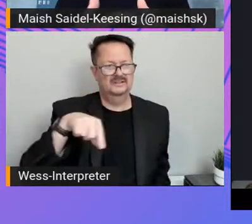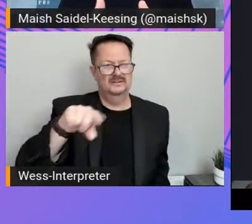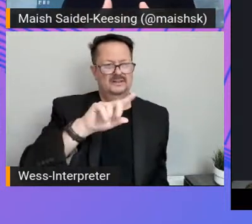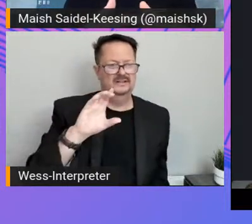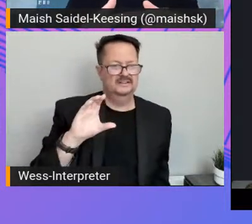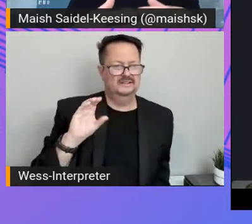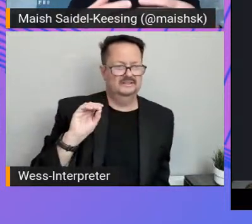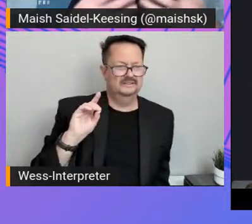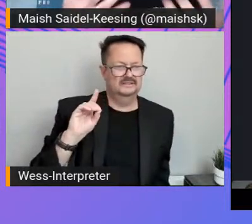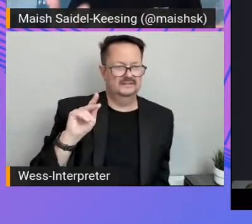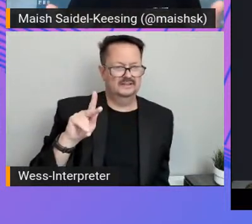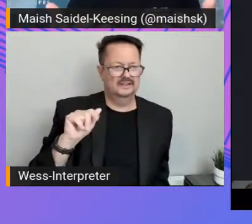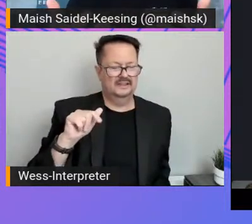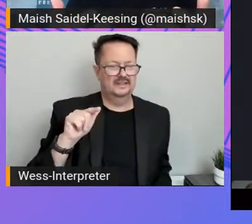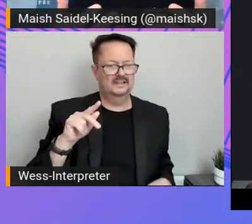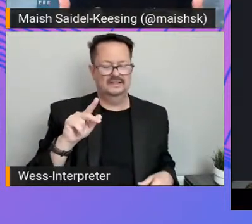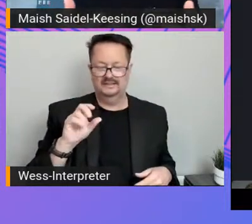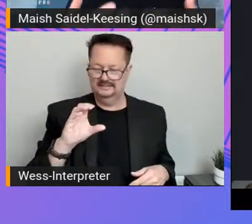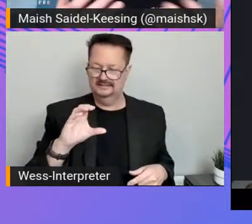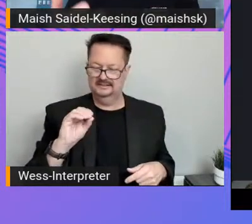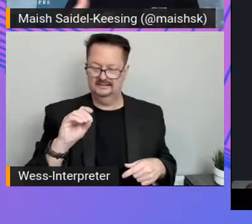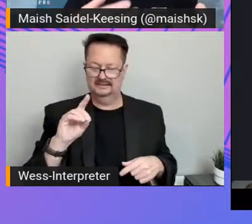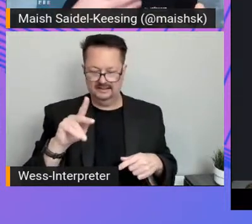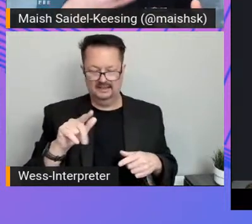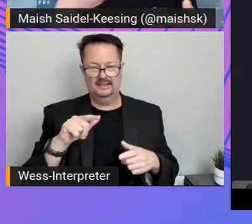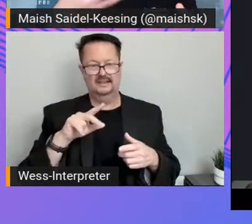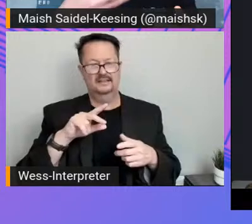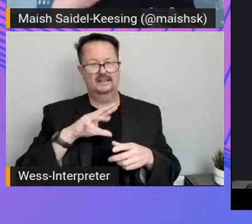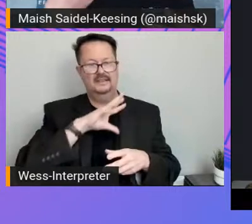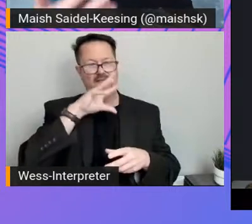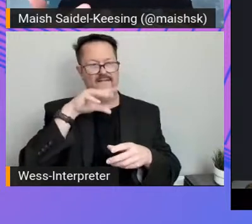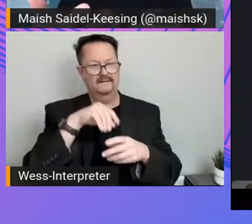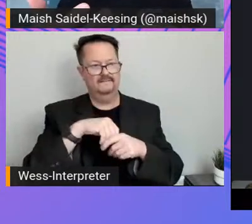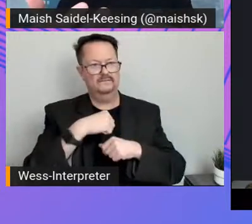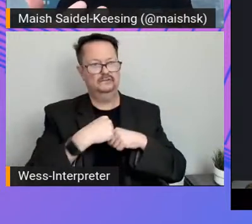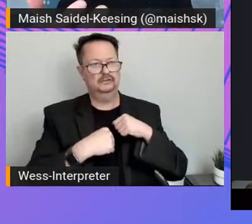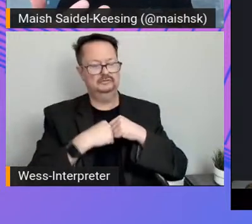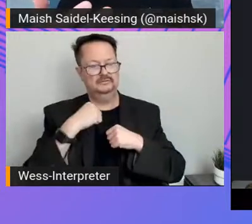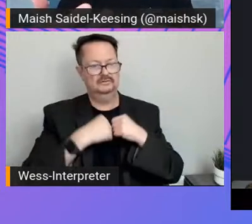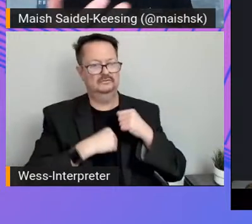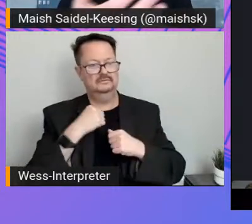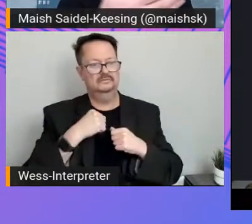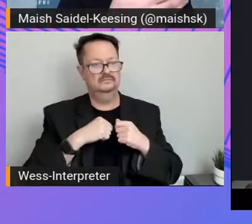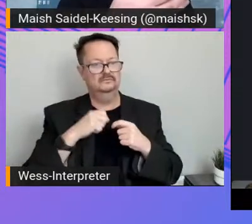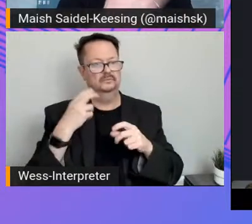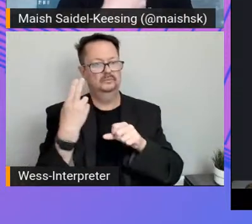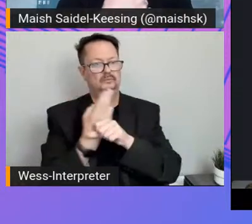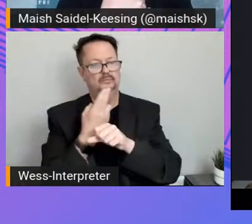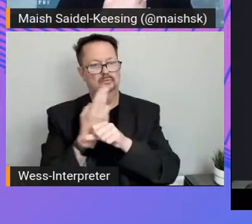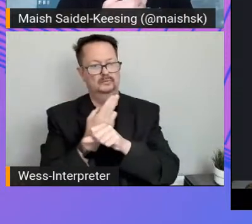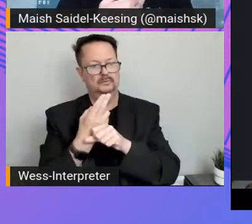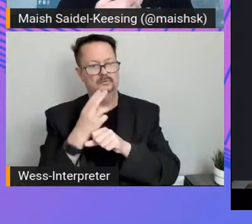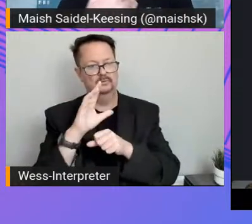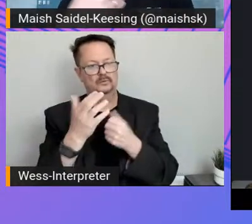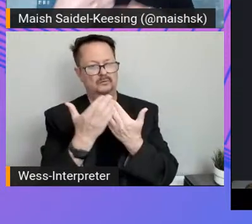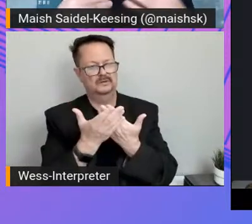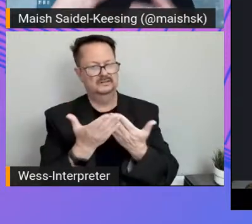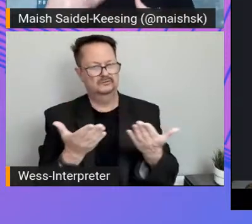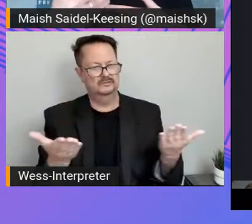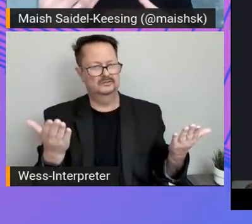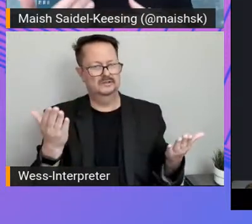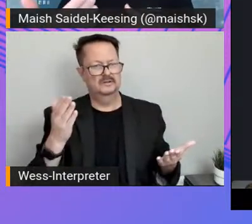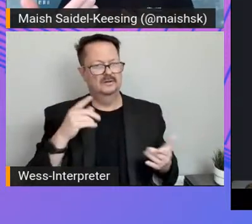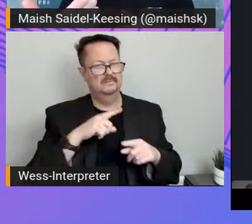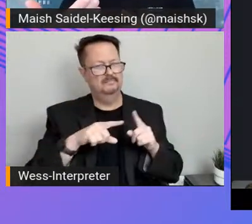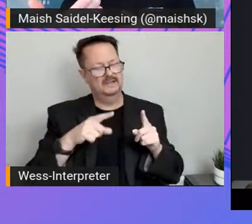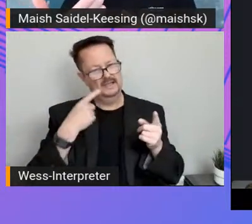Cloud Development Kit, which allows an infrastructure as code tool to deploy AWS resources. But I see you said in your previous example, you're